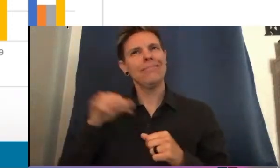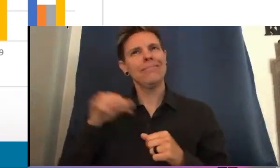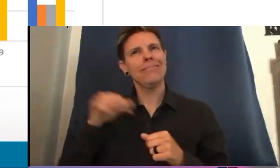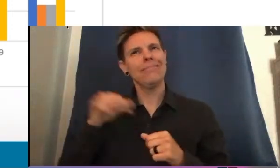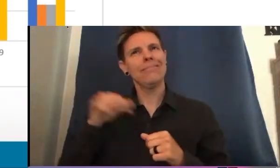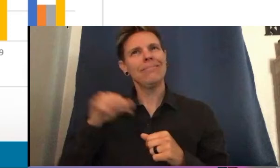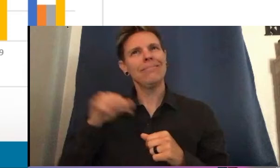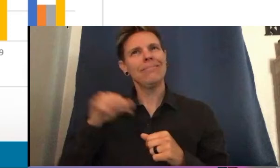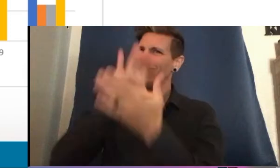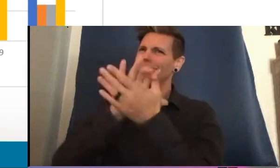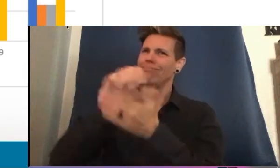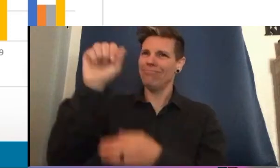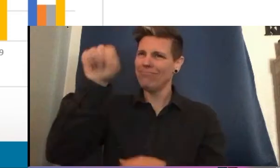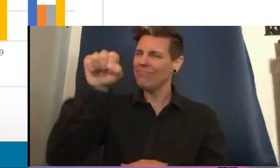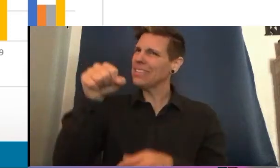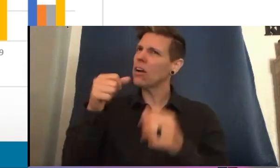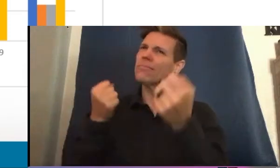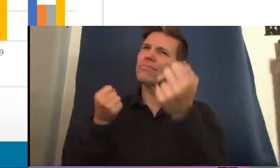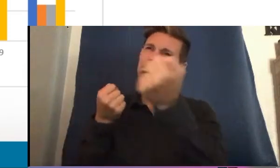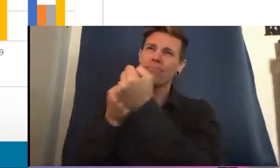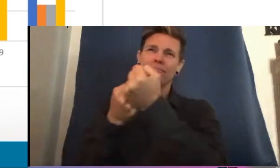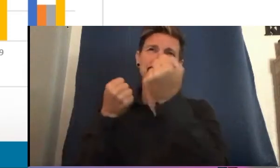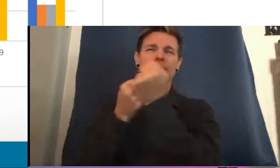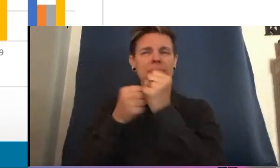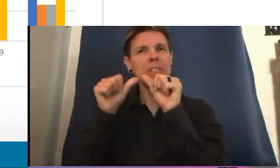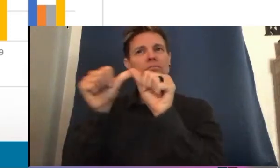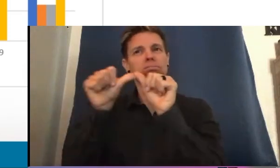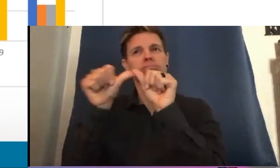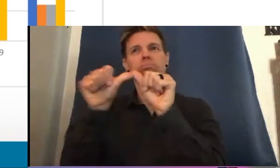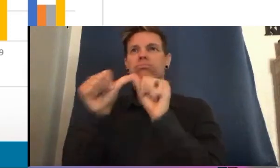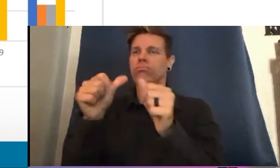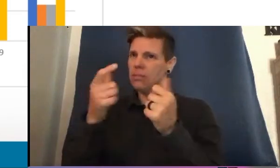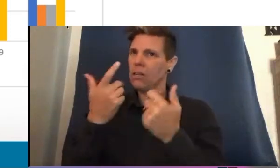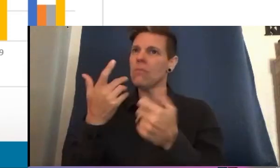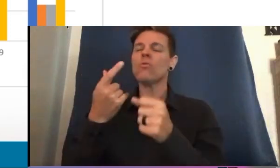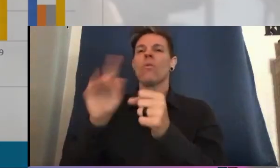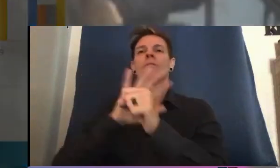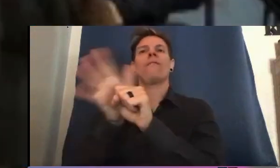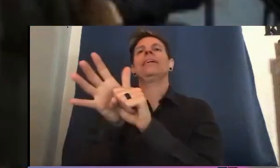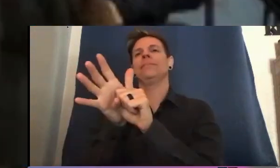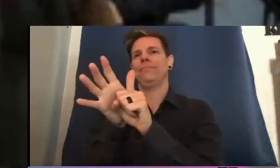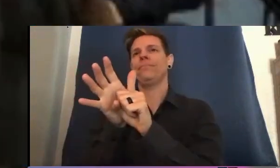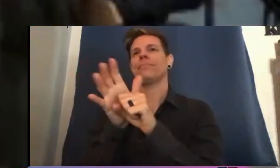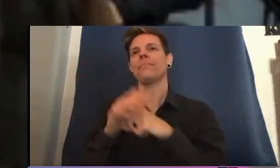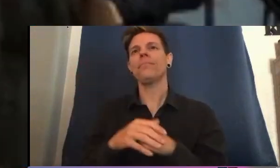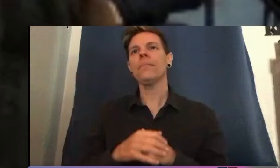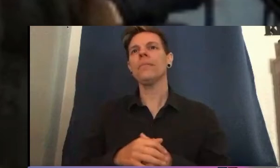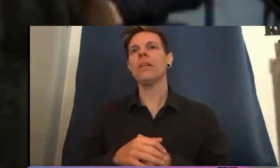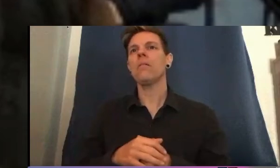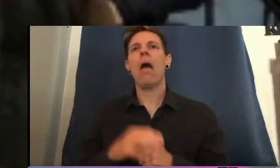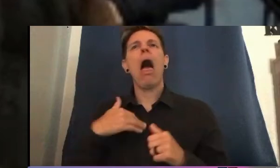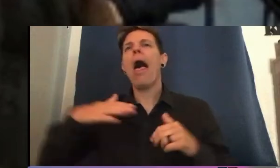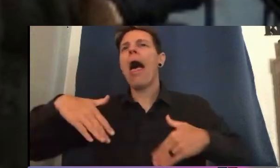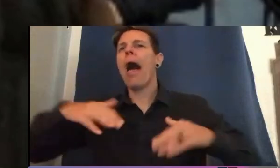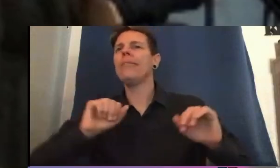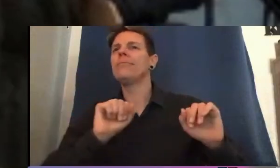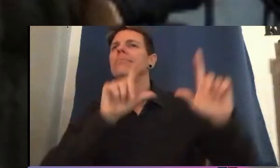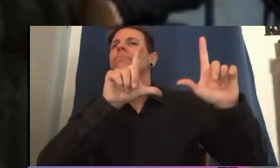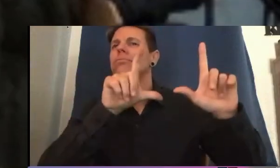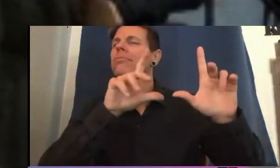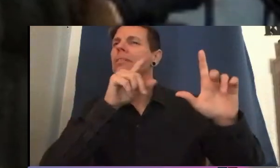promoting persistently throughout the pandemic. And you heard also, it's not on the slide, but the importance